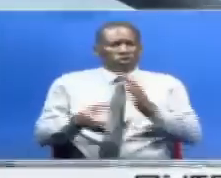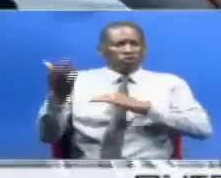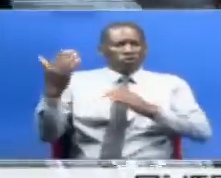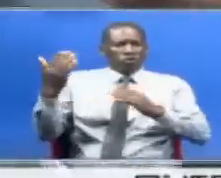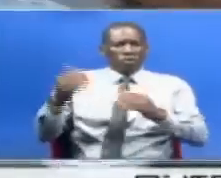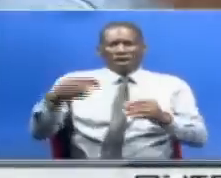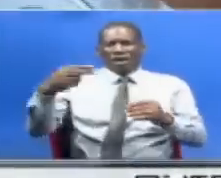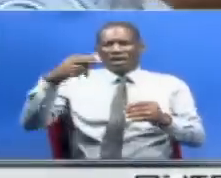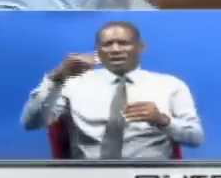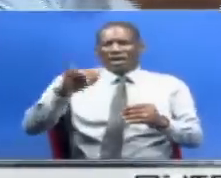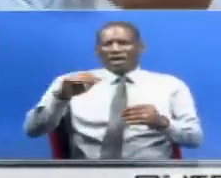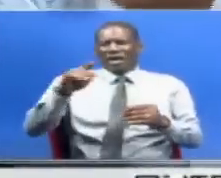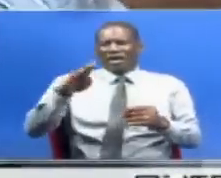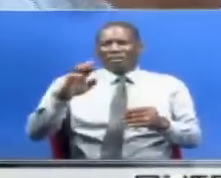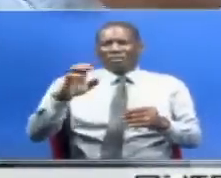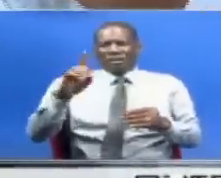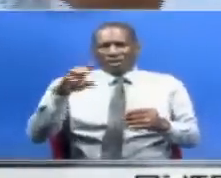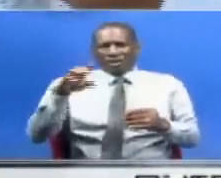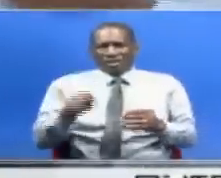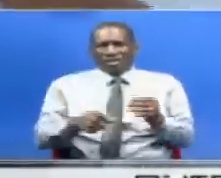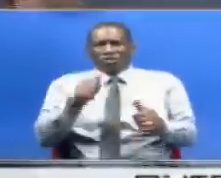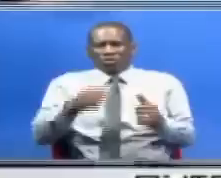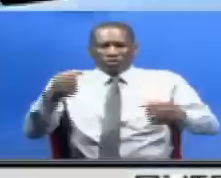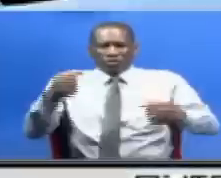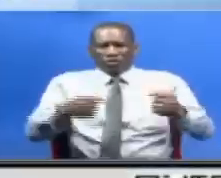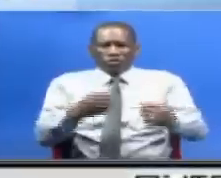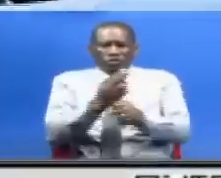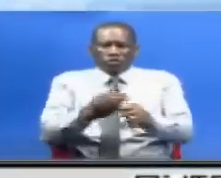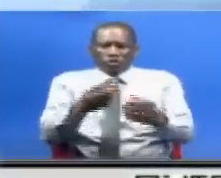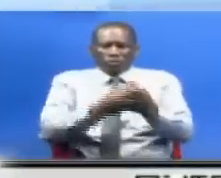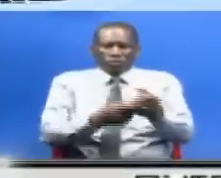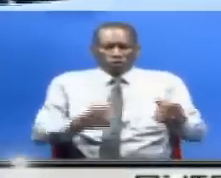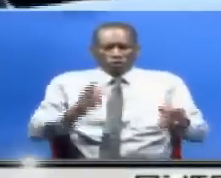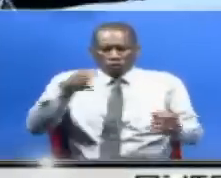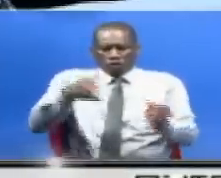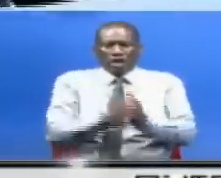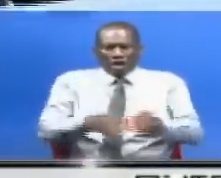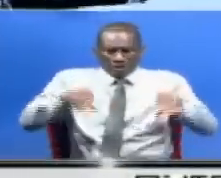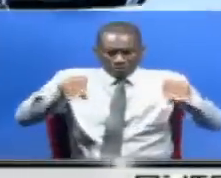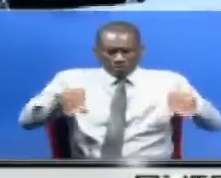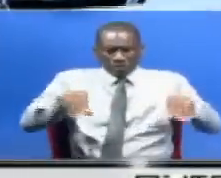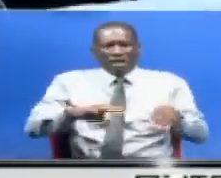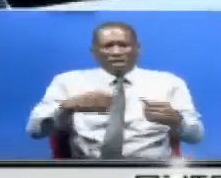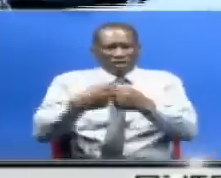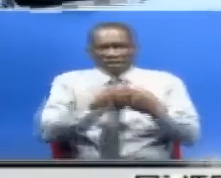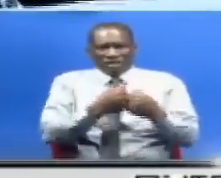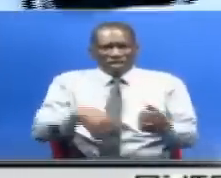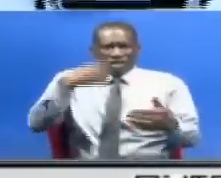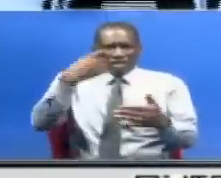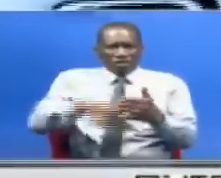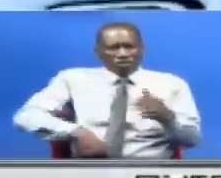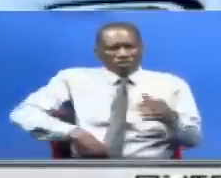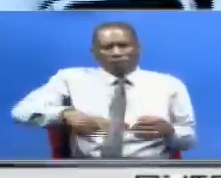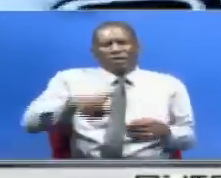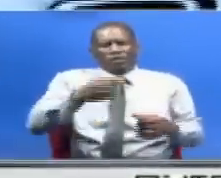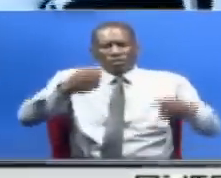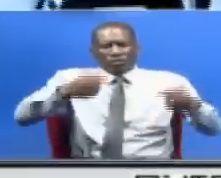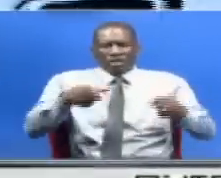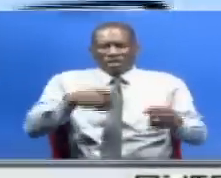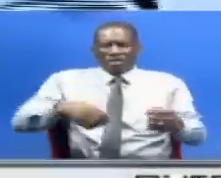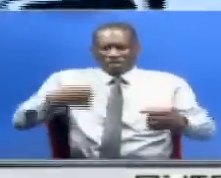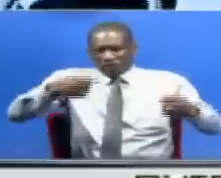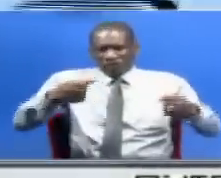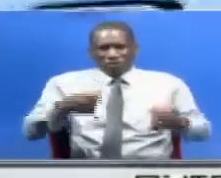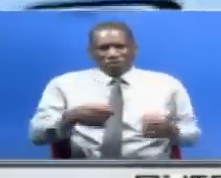hybrids, which are cars that run on both fuel and batteries. Another budget drawback is the cost of acquisition, as these cars tend to